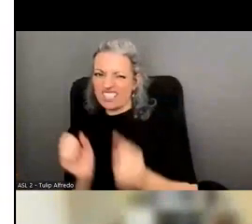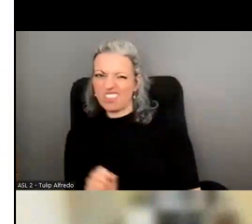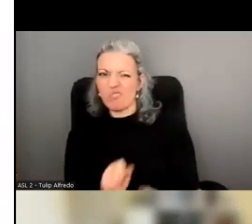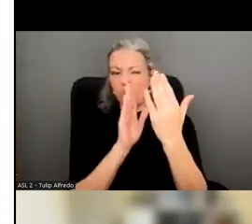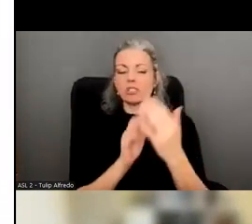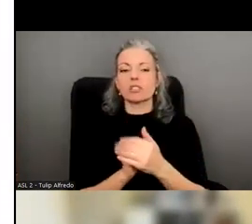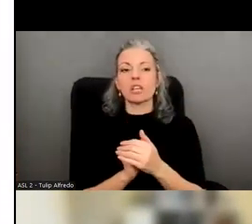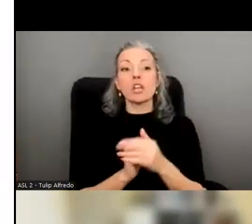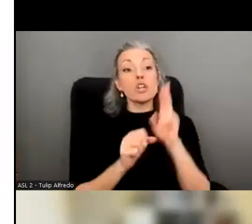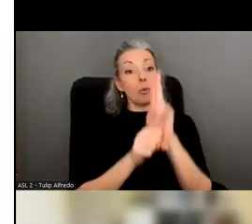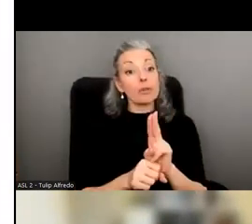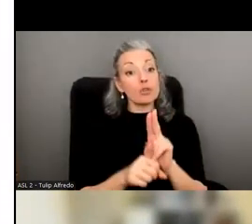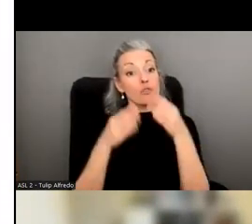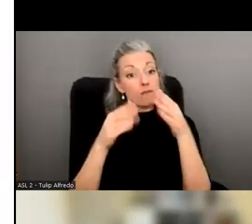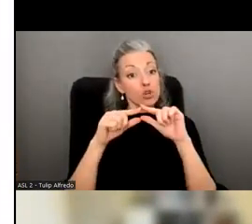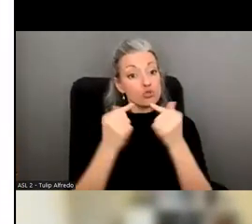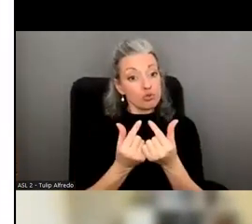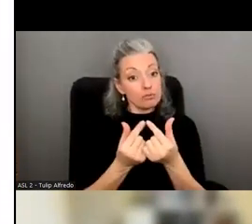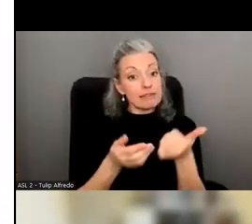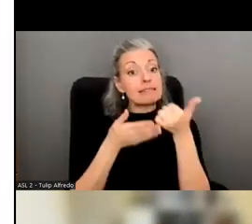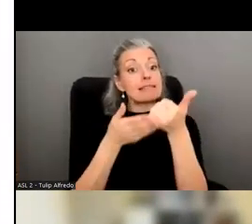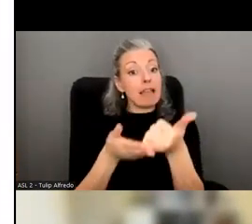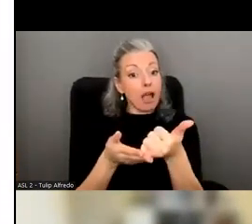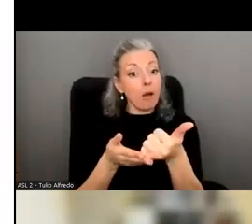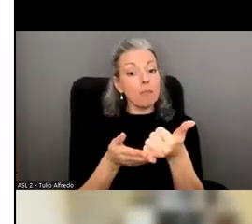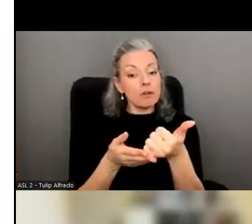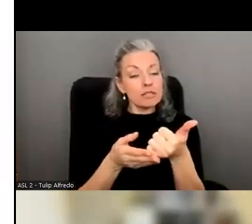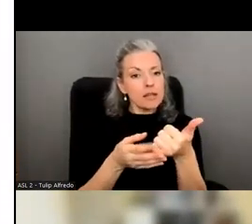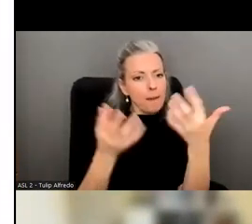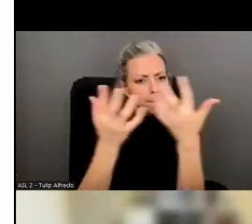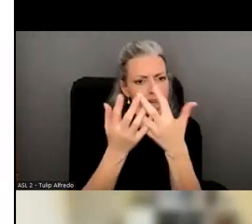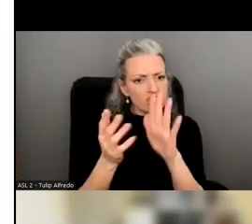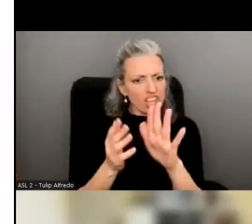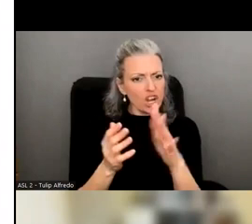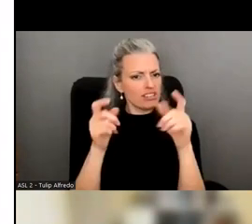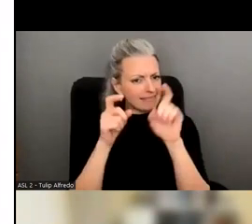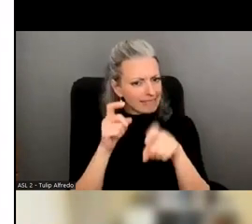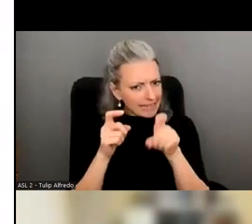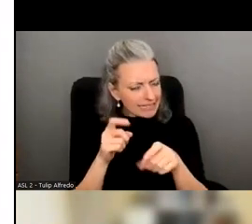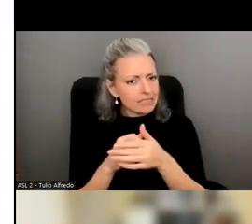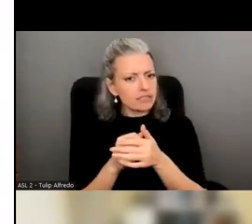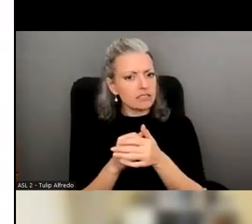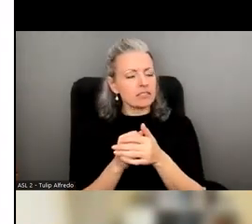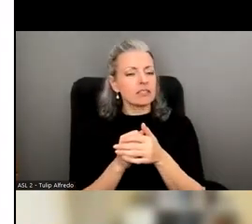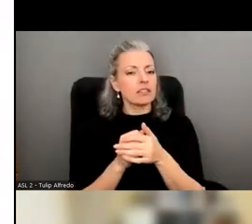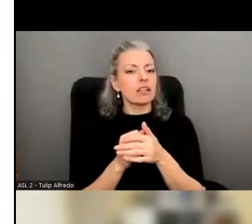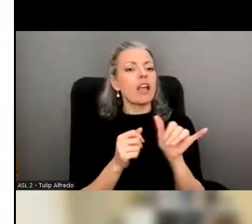use focus groups to help contextualize the community needs and explain disparities revealed in the survey. And then focus groups are especially